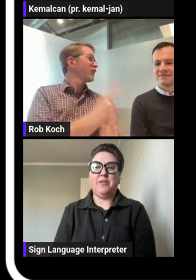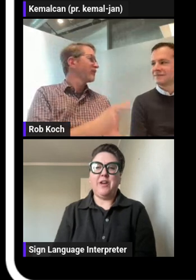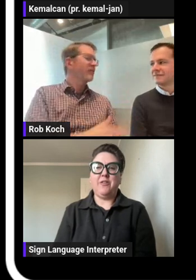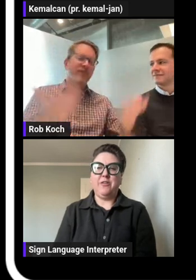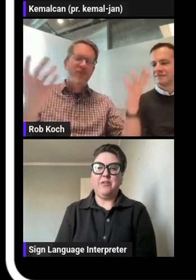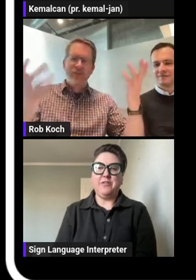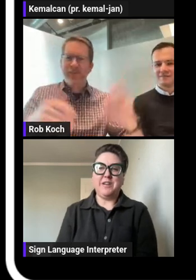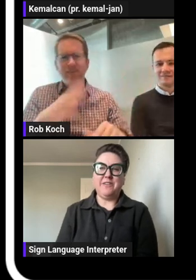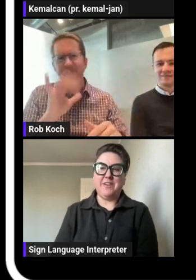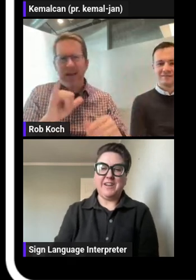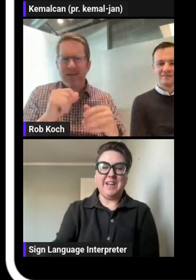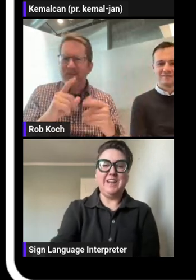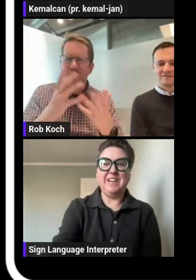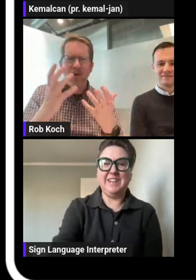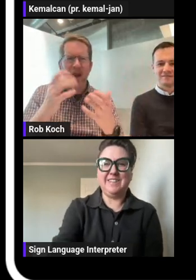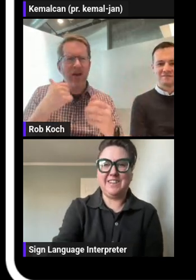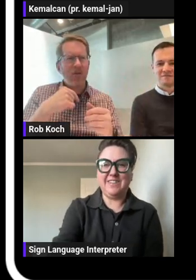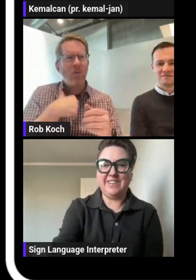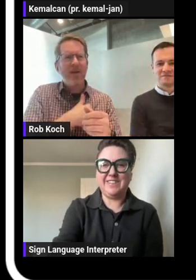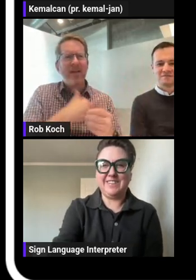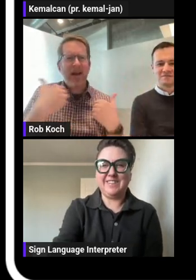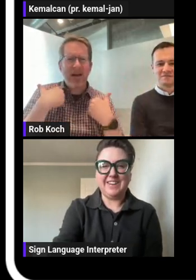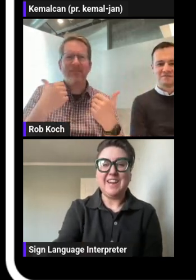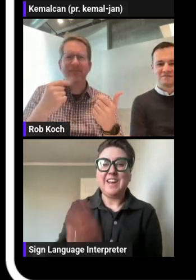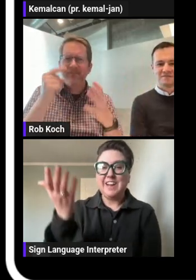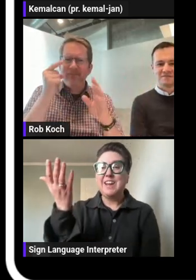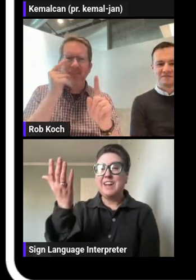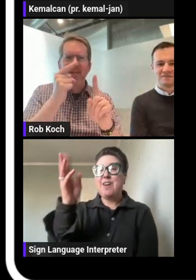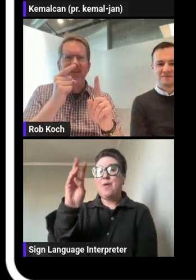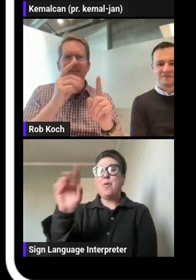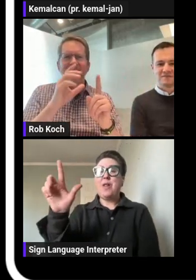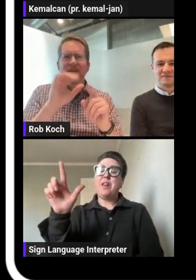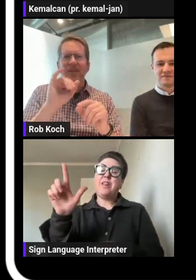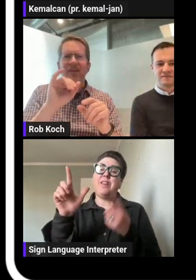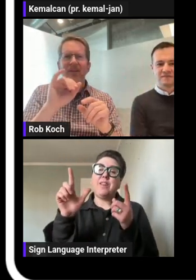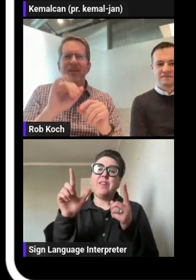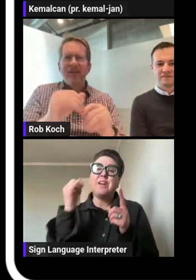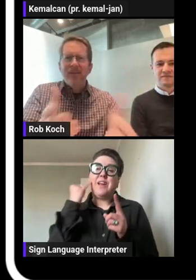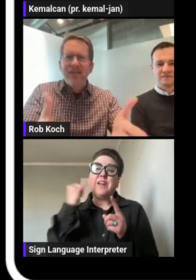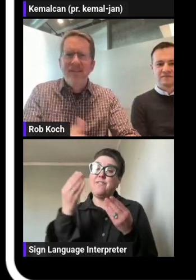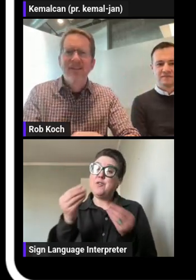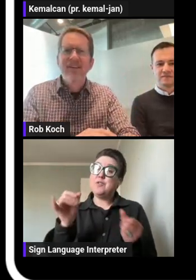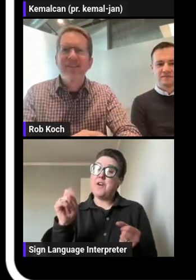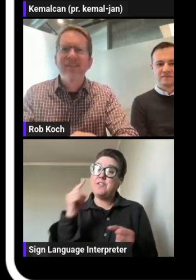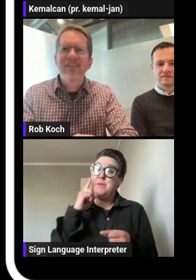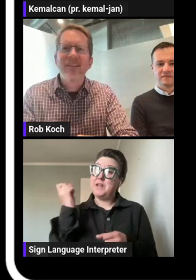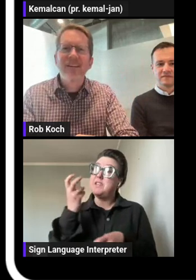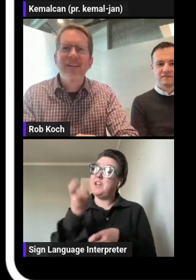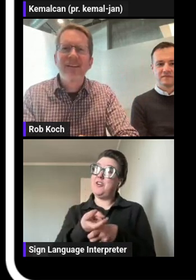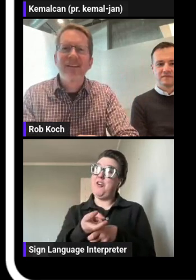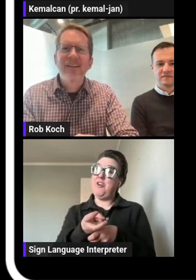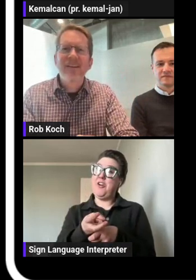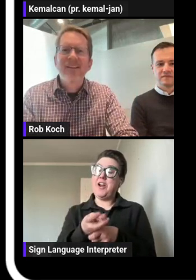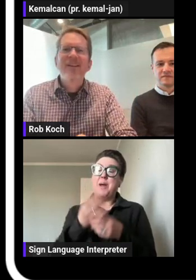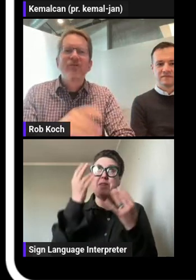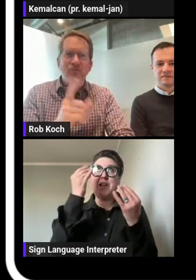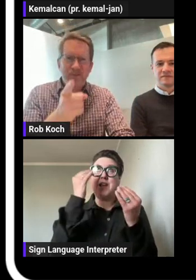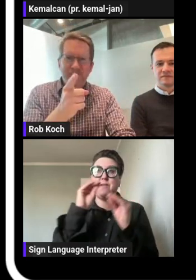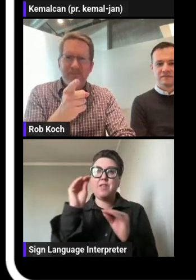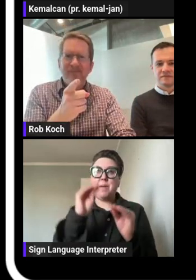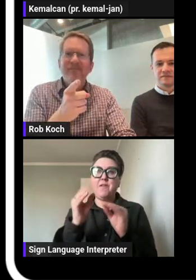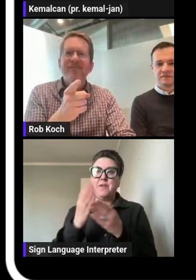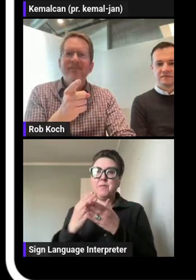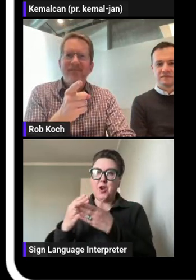we'll tackle that on another day, right? Well, So it's just, I was gonna say if you solved it, because it's hard. Like I can just think of all the moving parts,